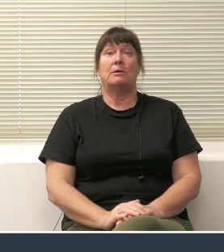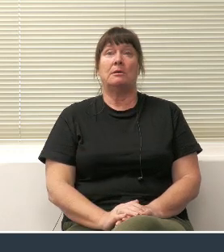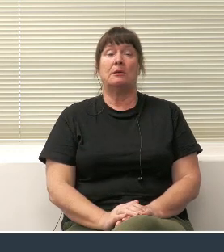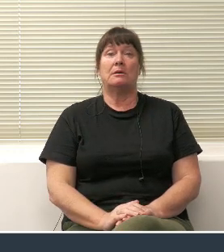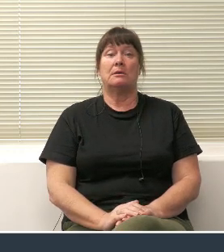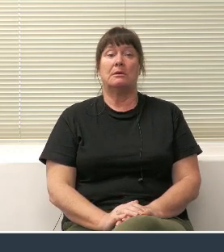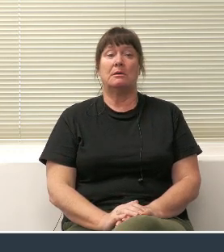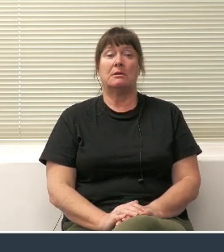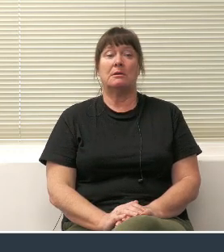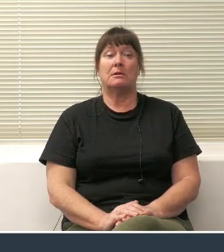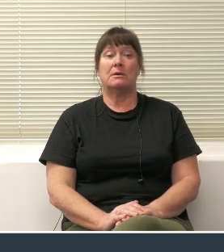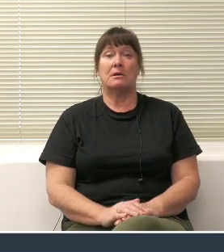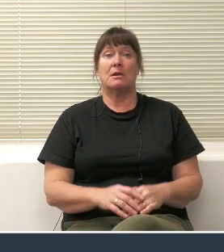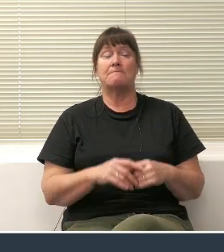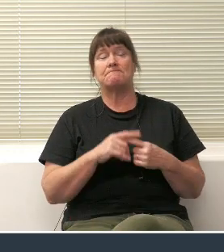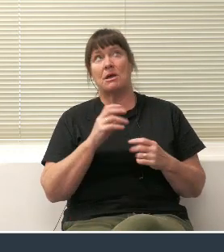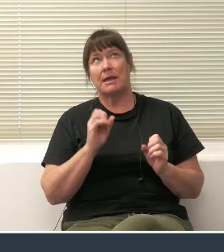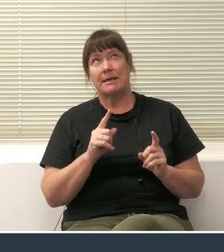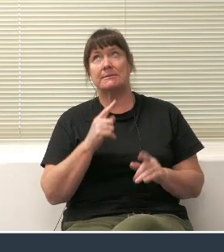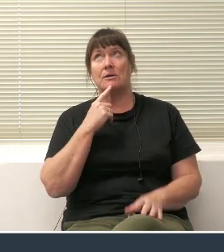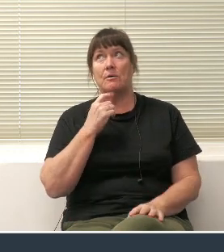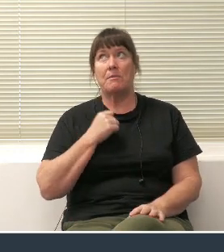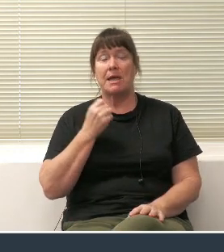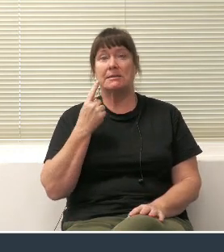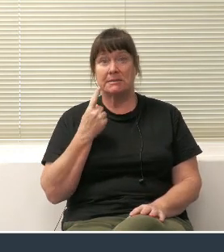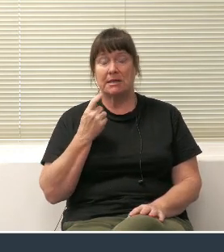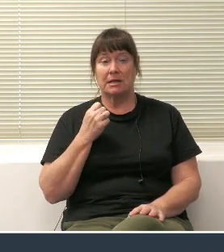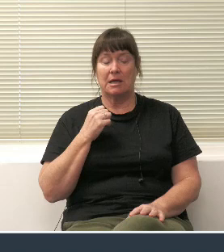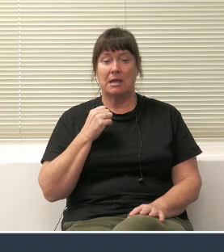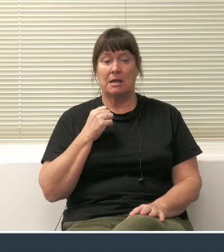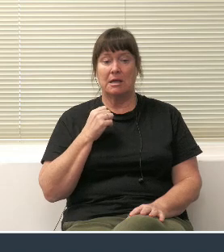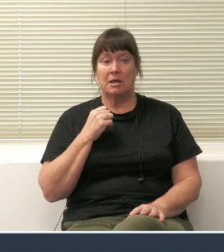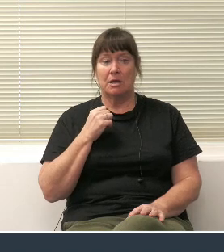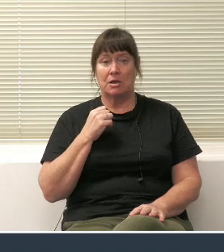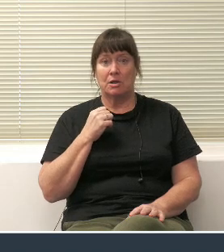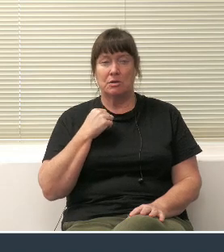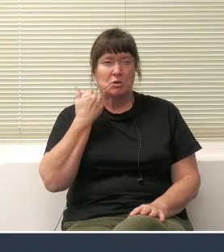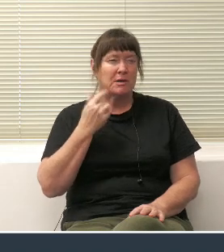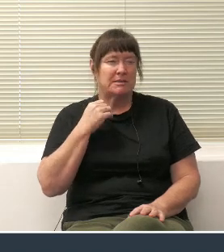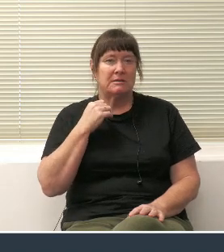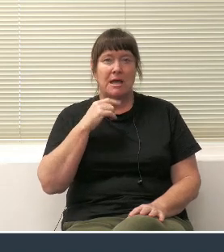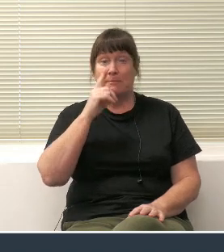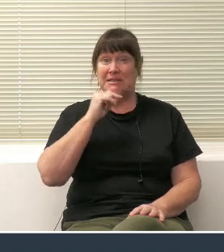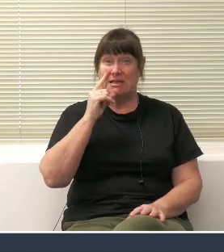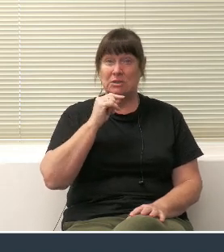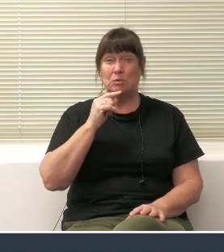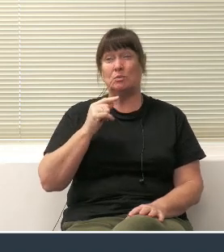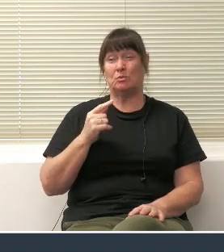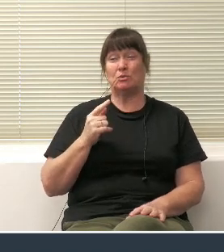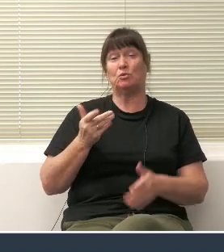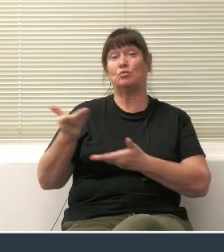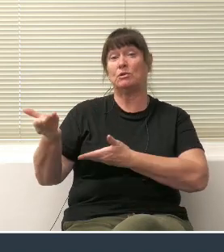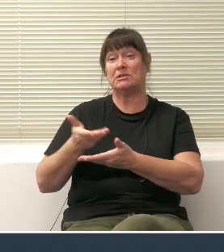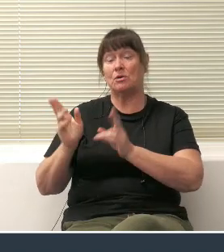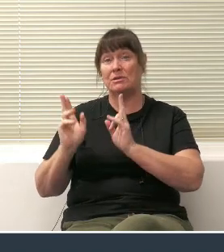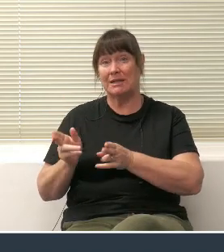think what I'm taking from your discussion is that there will always be a potential to reconsult,